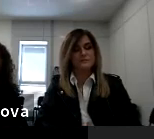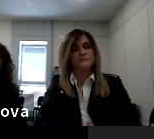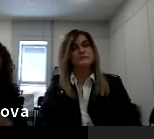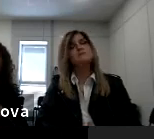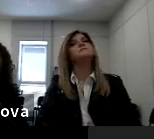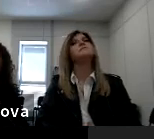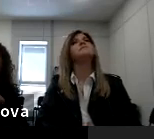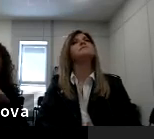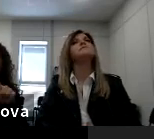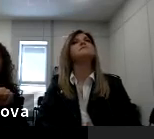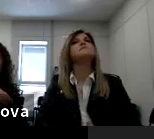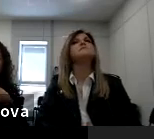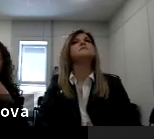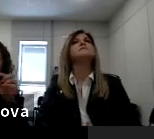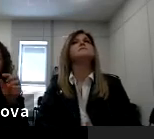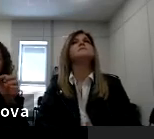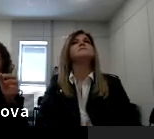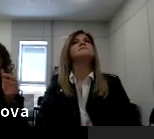the